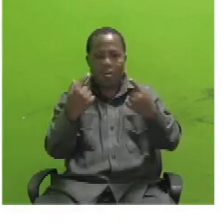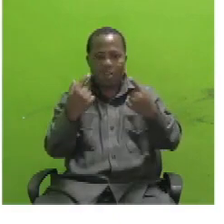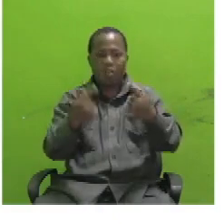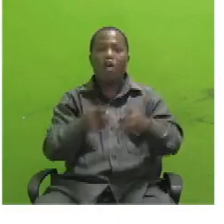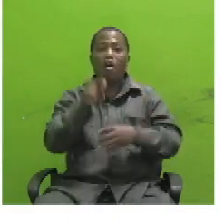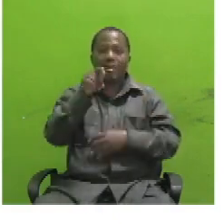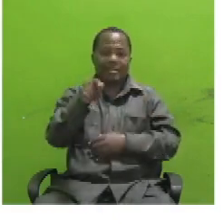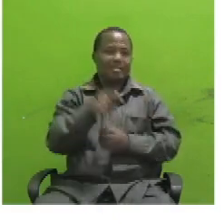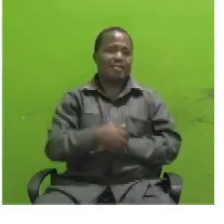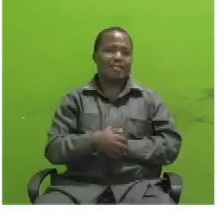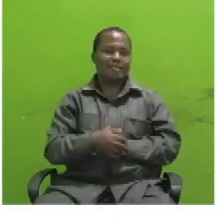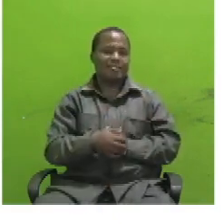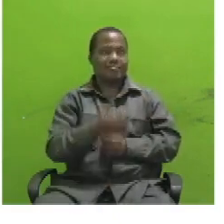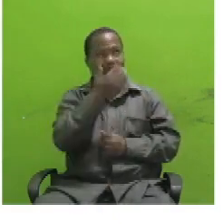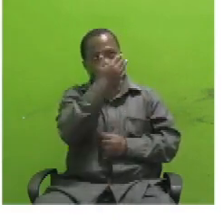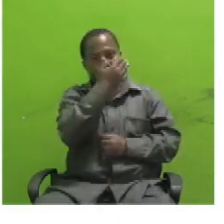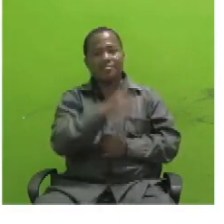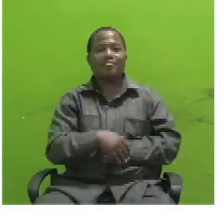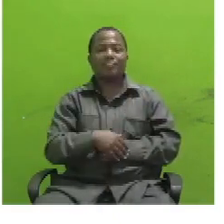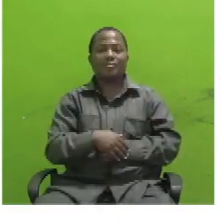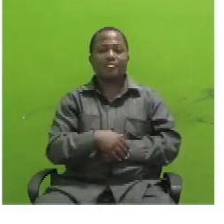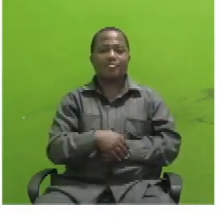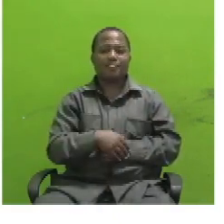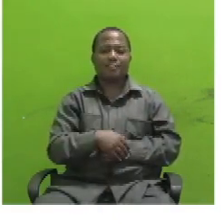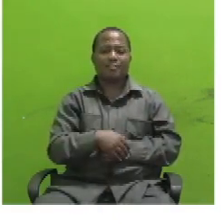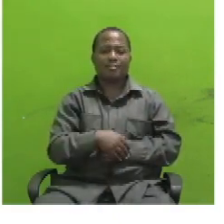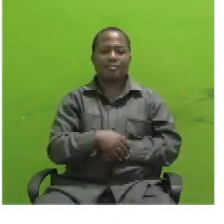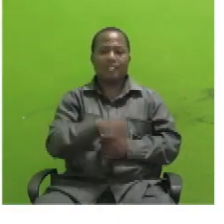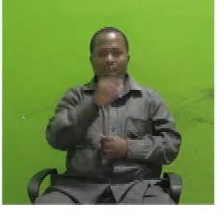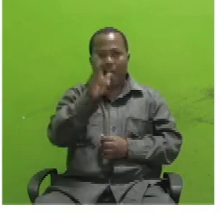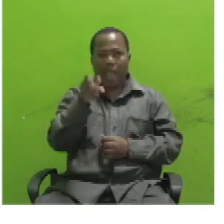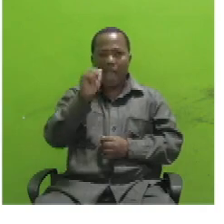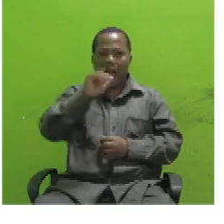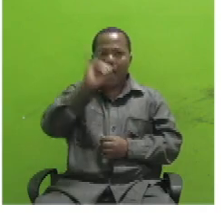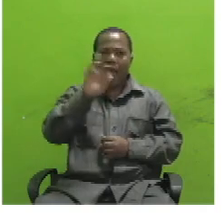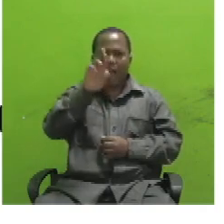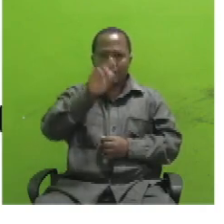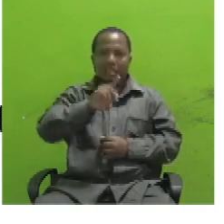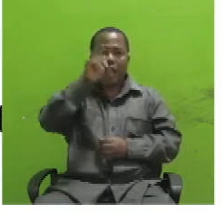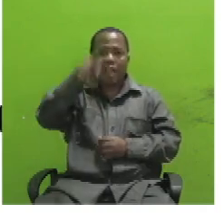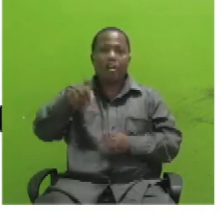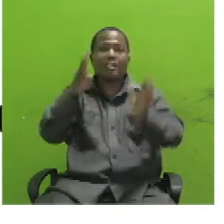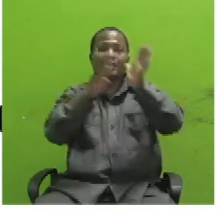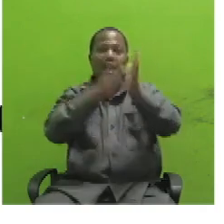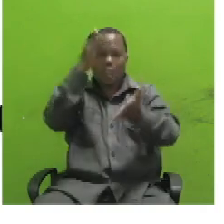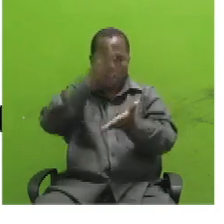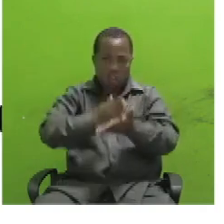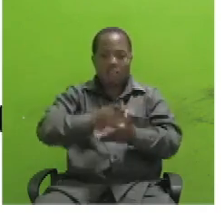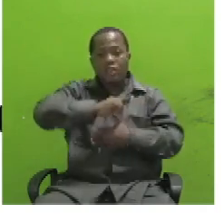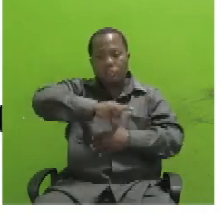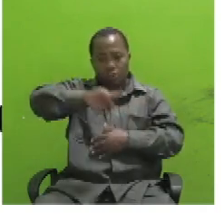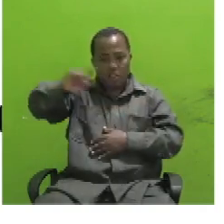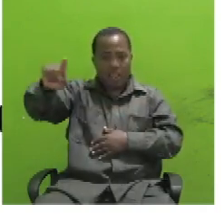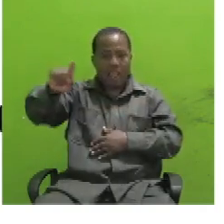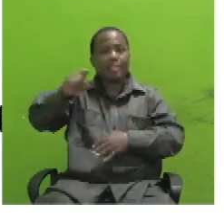this Hajra's routine. Hajra goes to bed at 9 o'clock. She goes upstairs